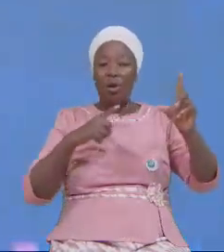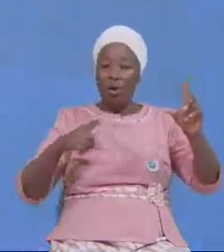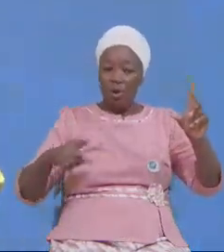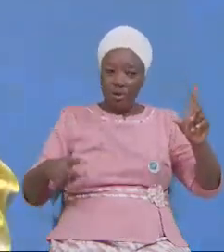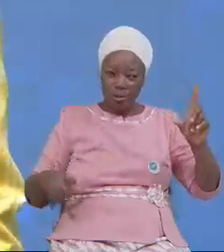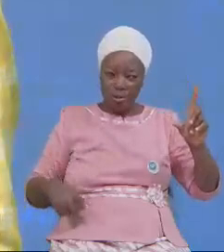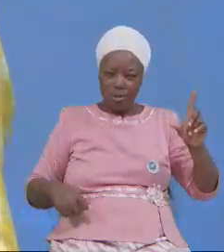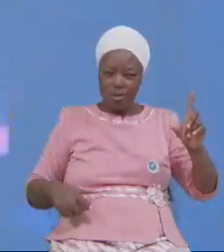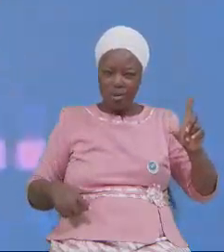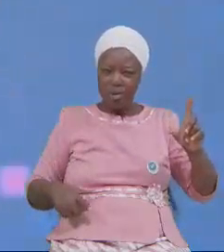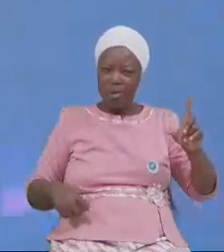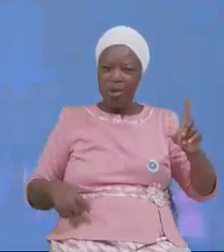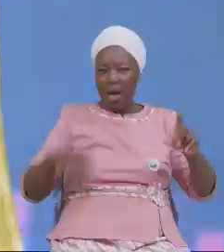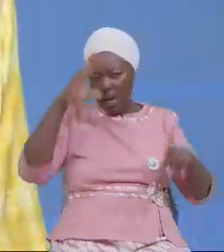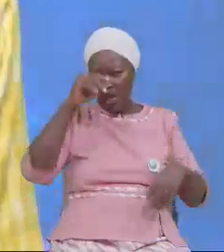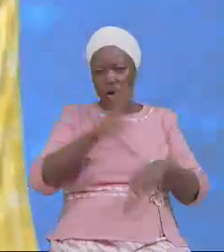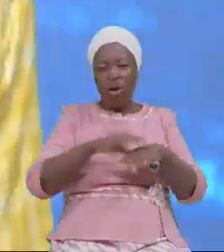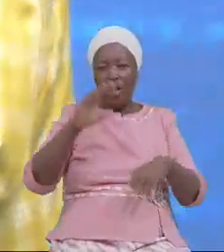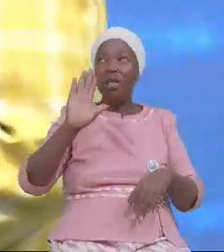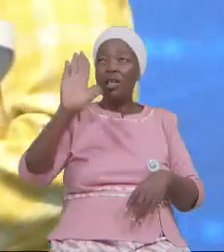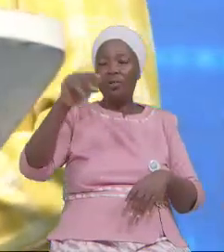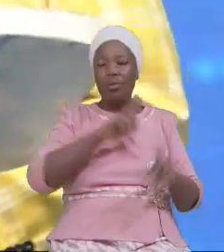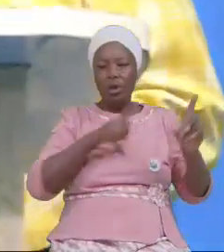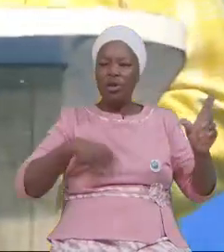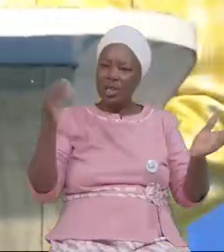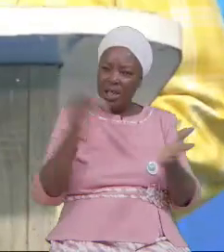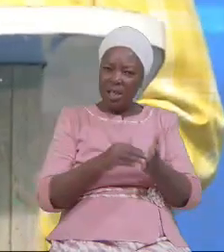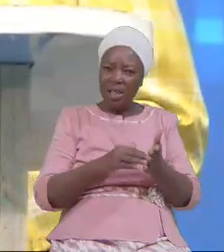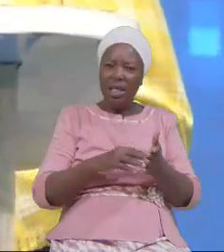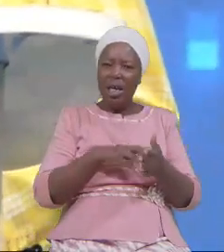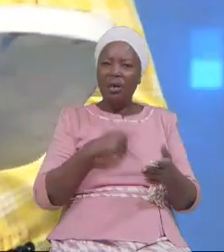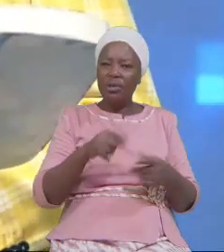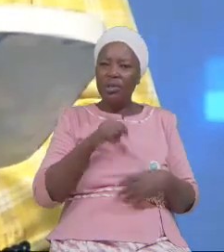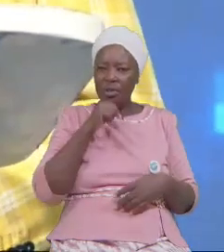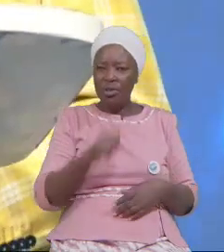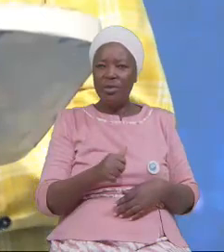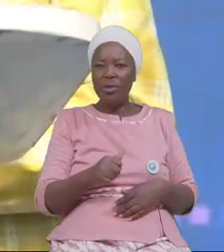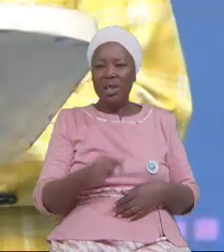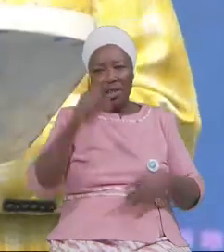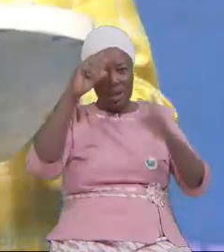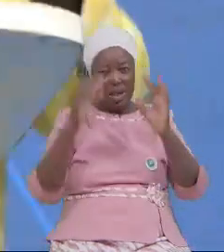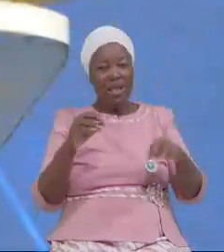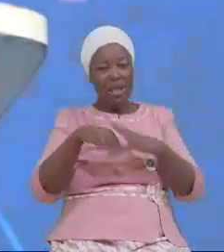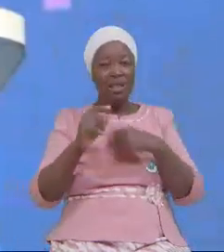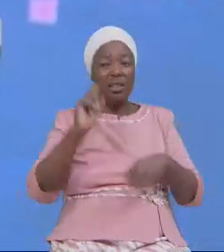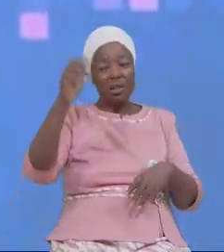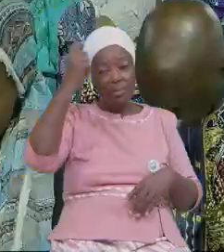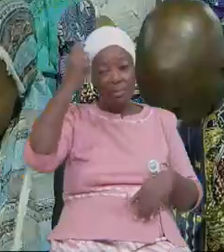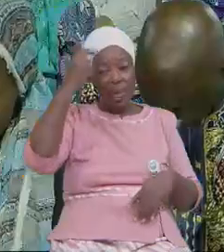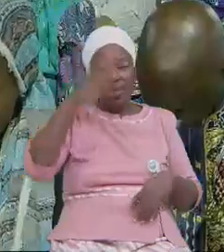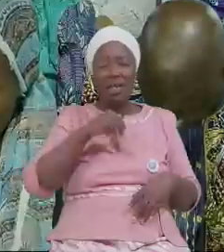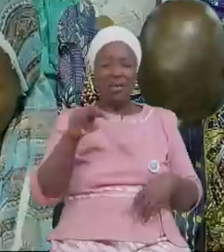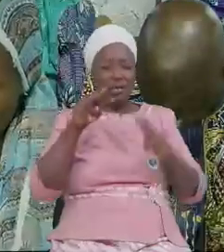he called him Lord again. He was now determined in his mind. He had looked at